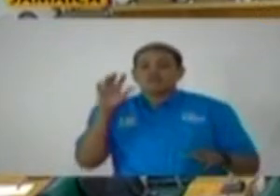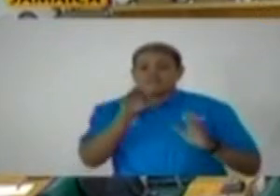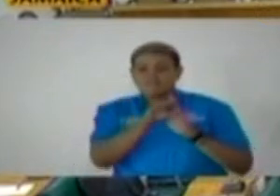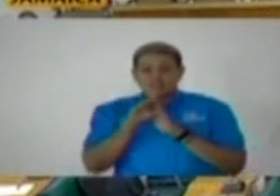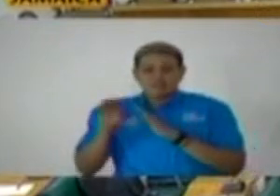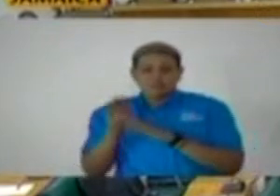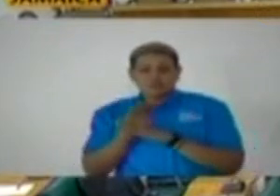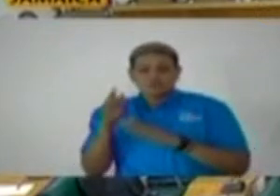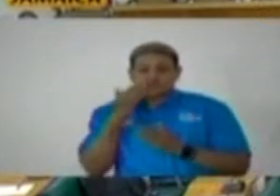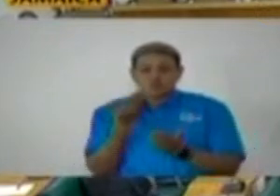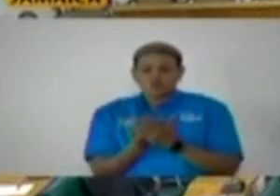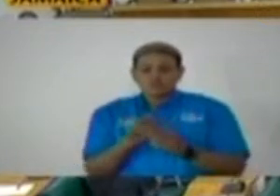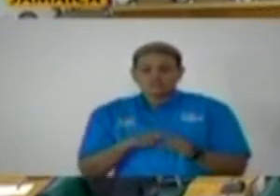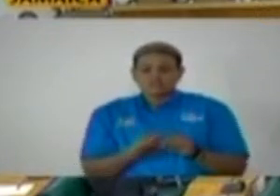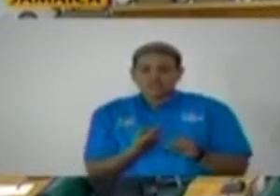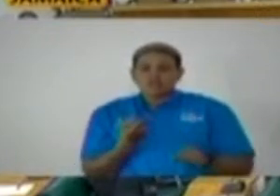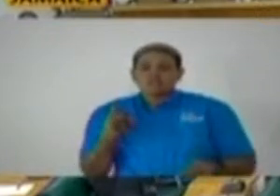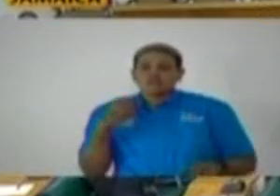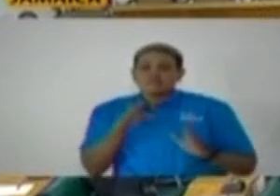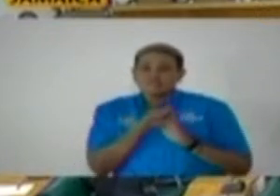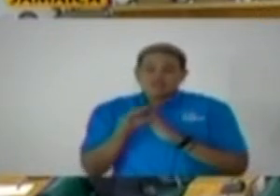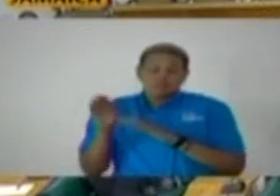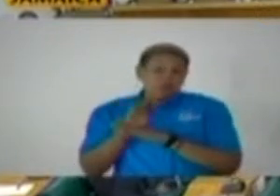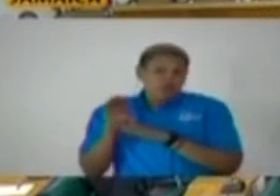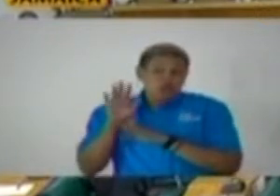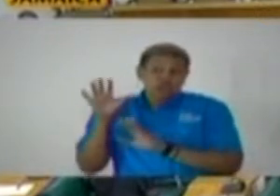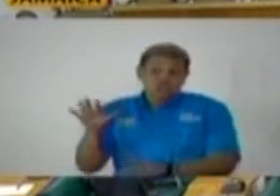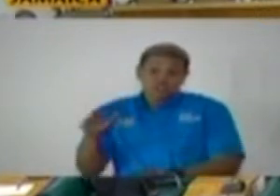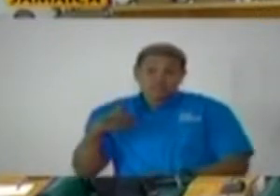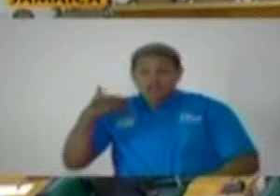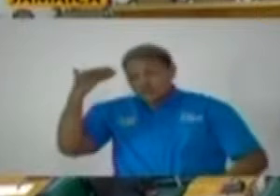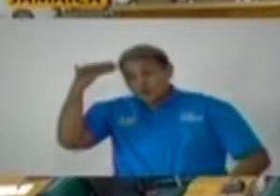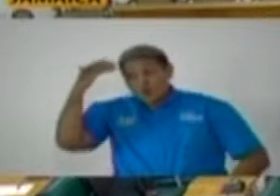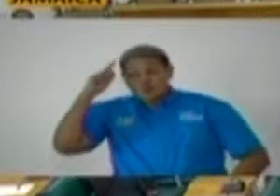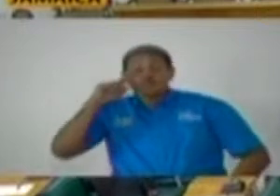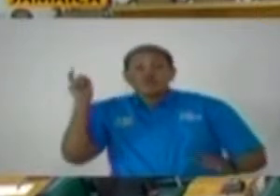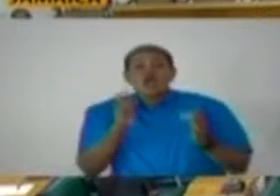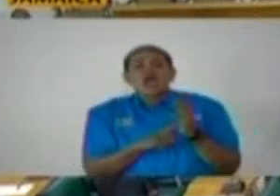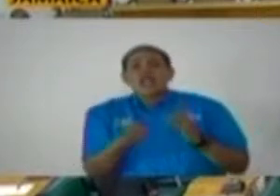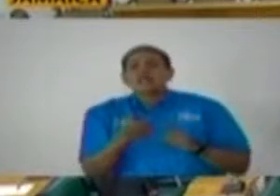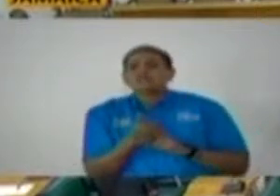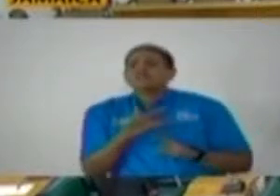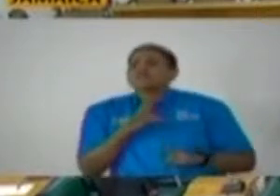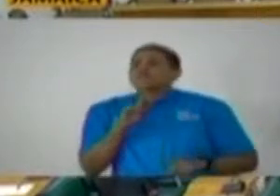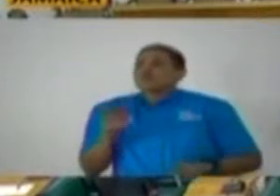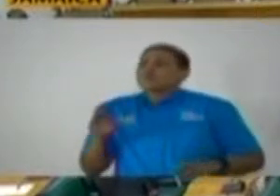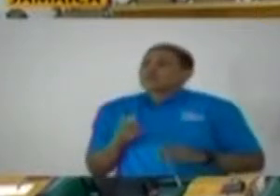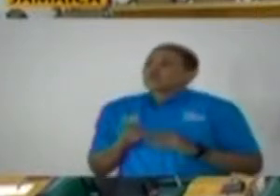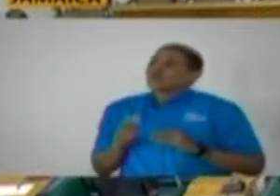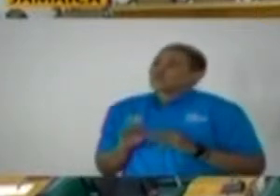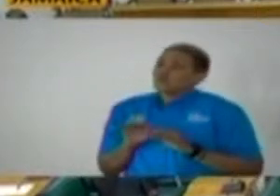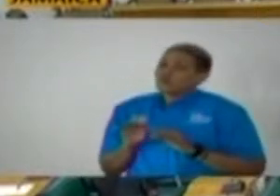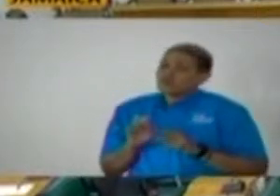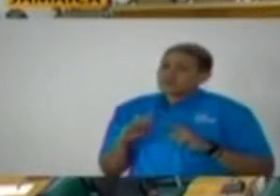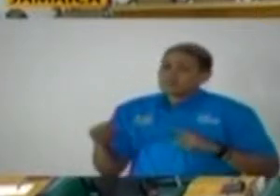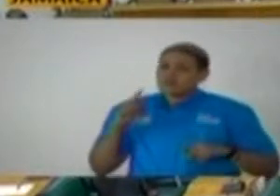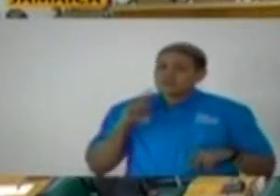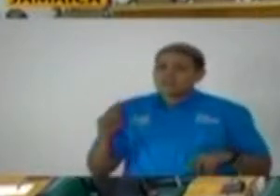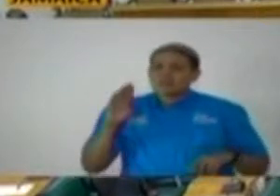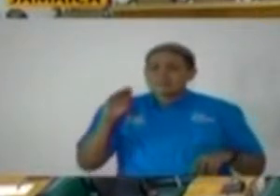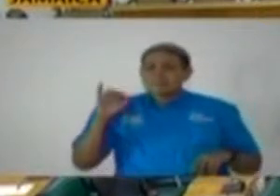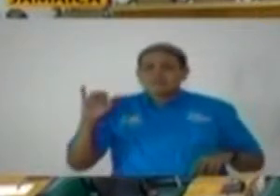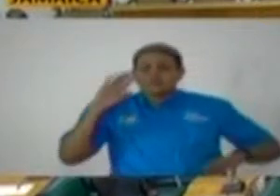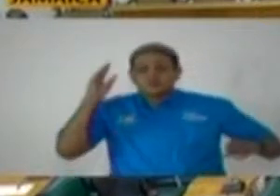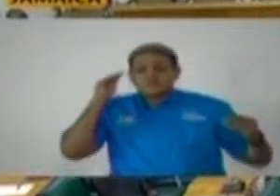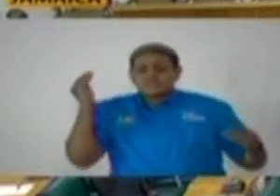industry. It's a good start. And the film industry, I know, recognizes and appreciates that. But as Babzin will tell